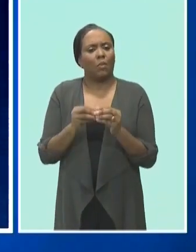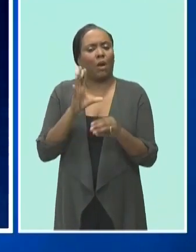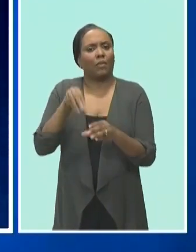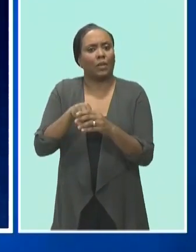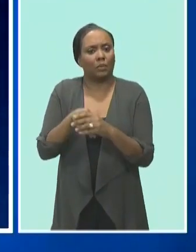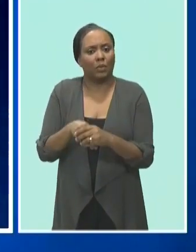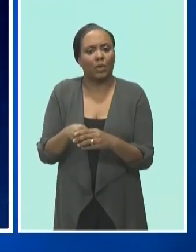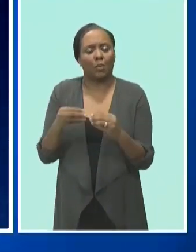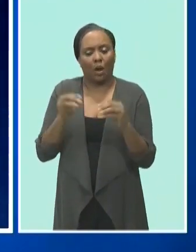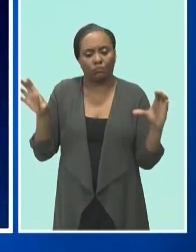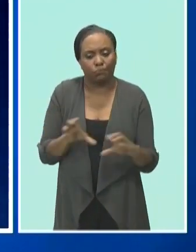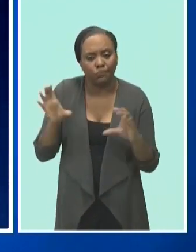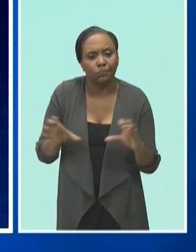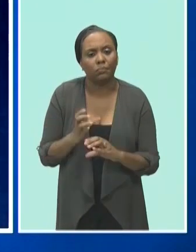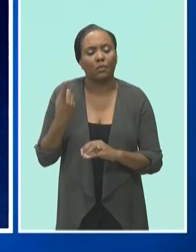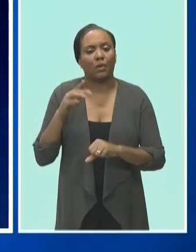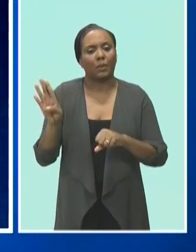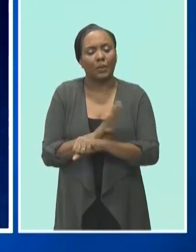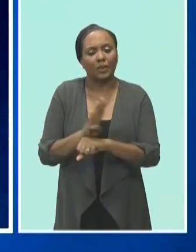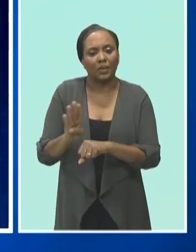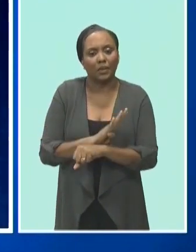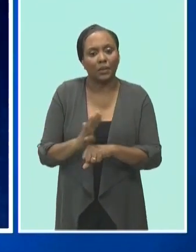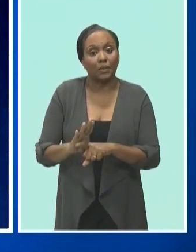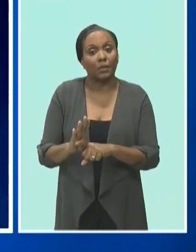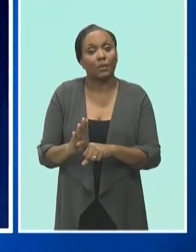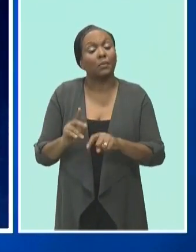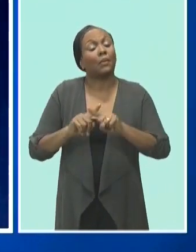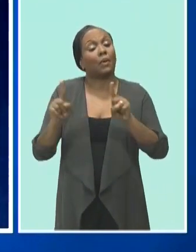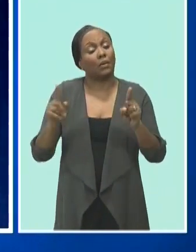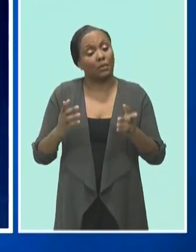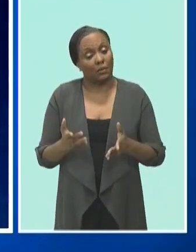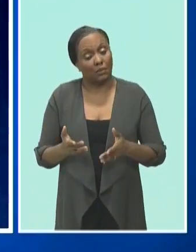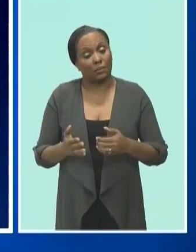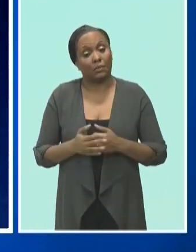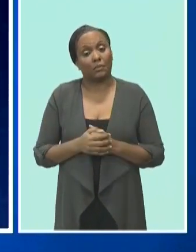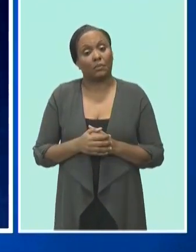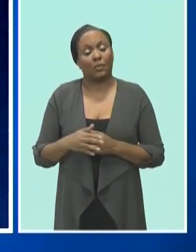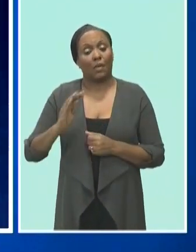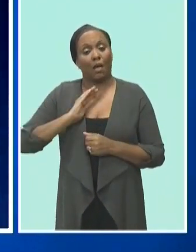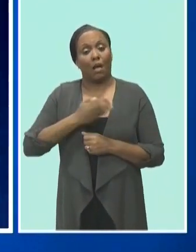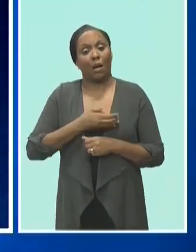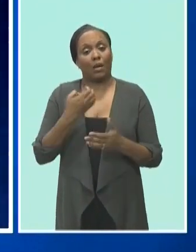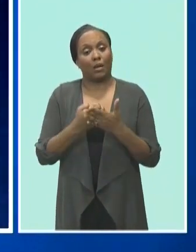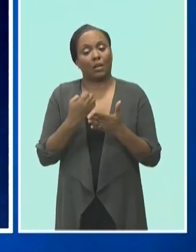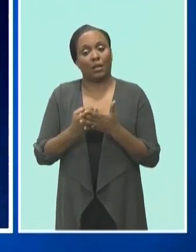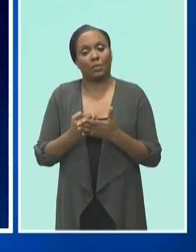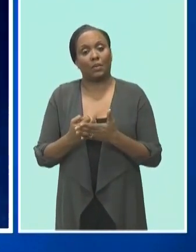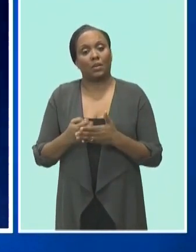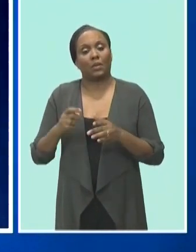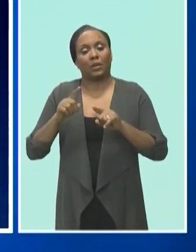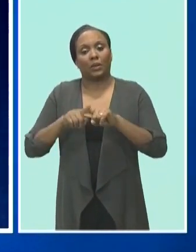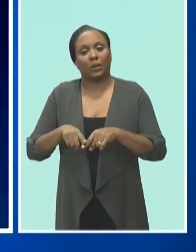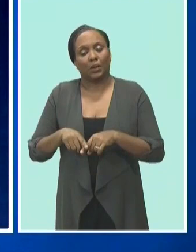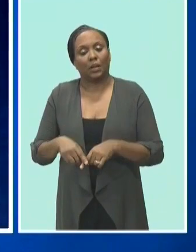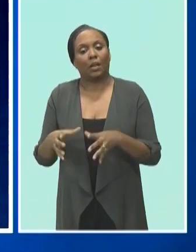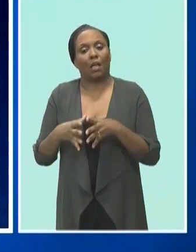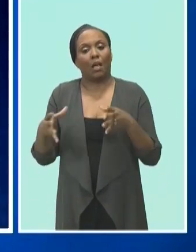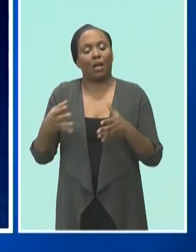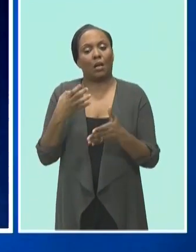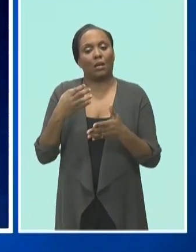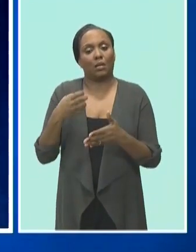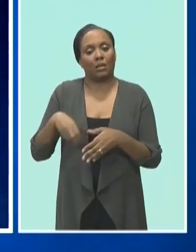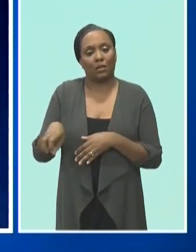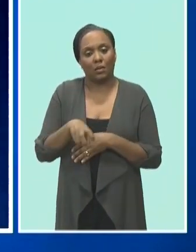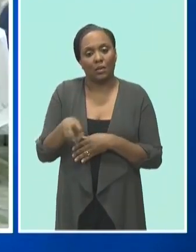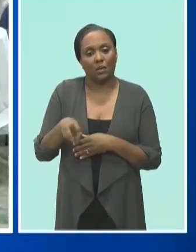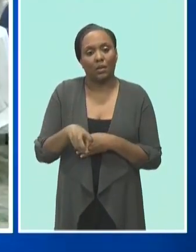on the other hand, the lead sector in this country's economy cannot be expected to be a sector